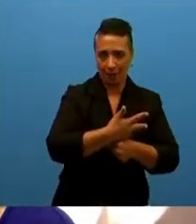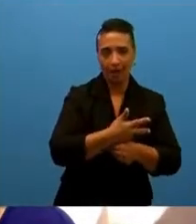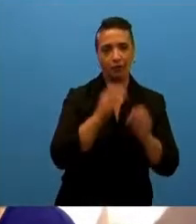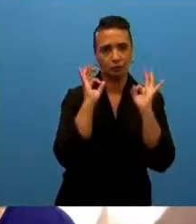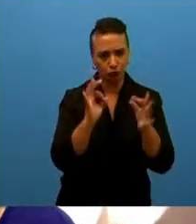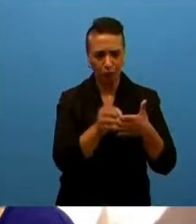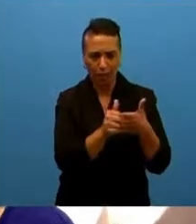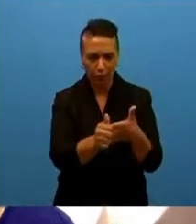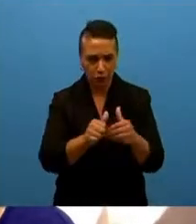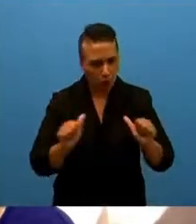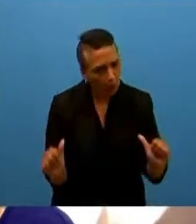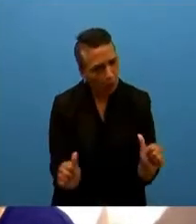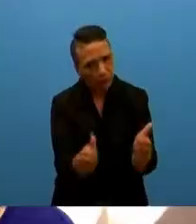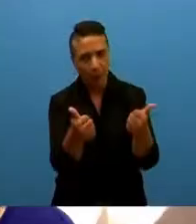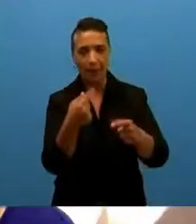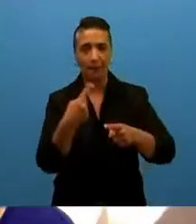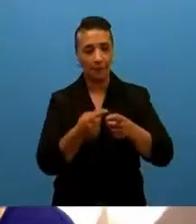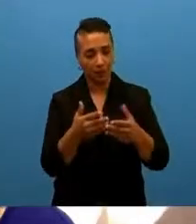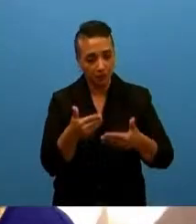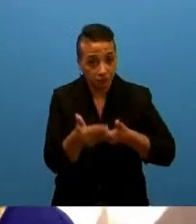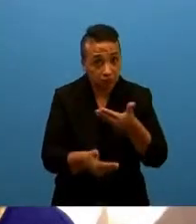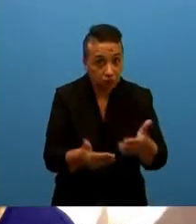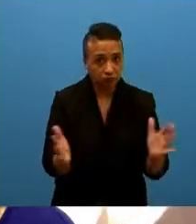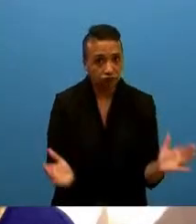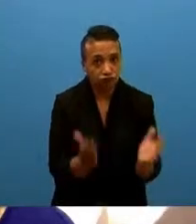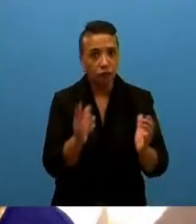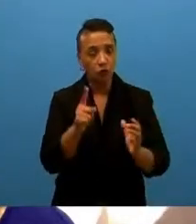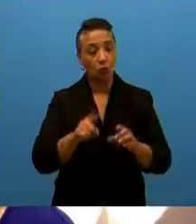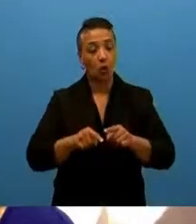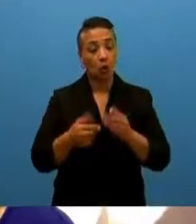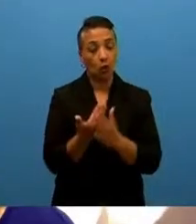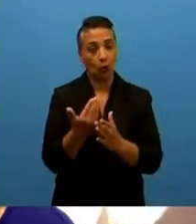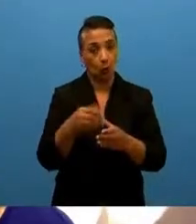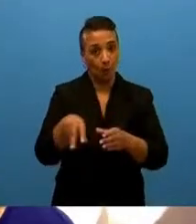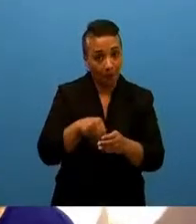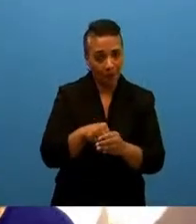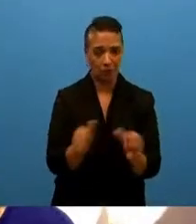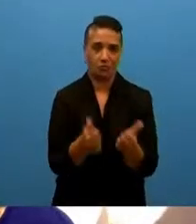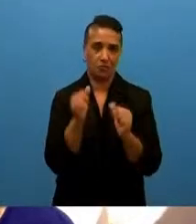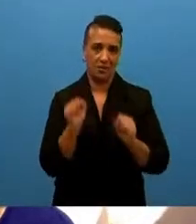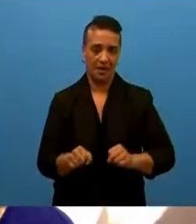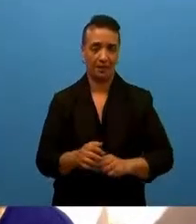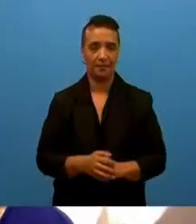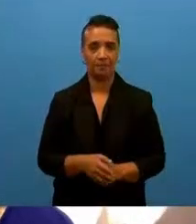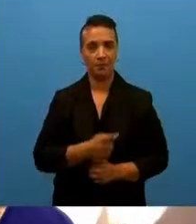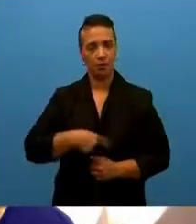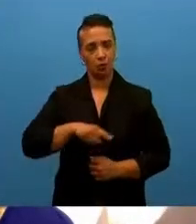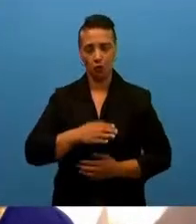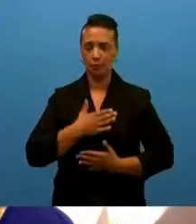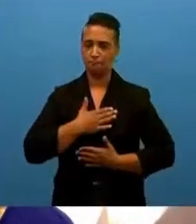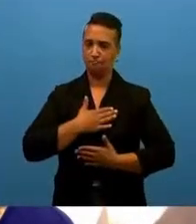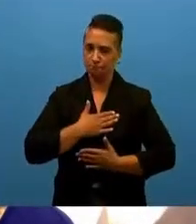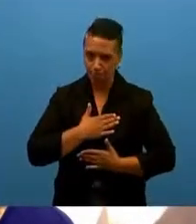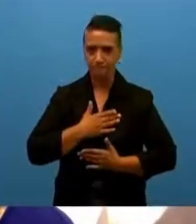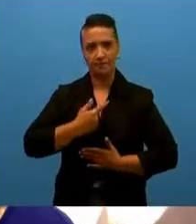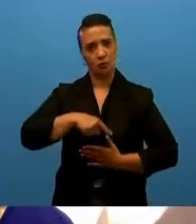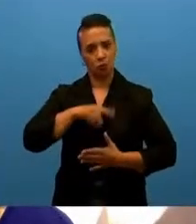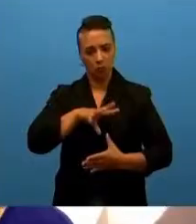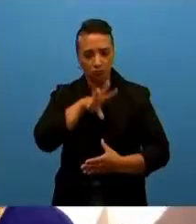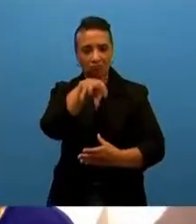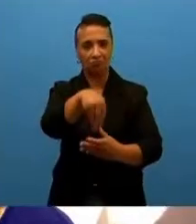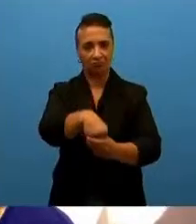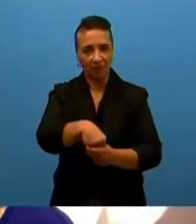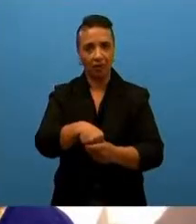leadership and encourage further steps to enhance participation. Norway was pleased to participate actively in the